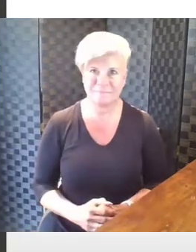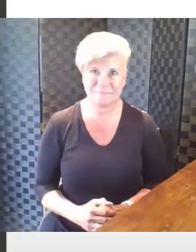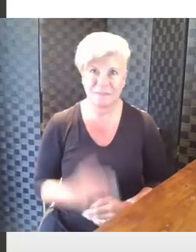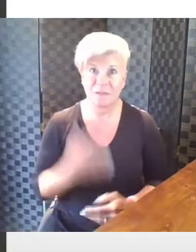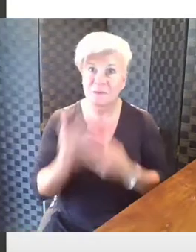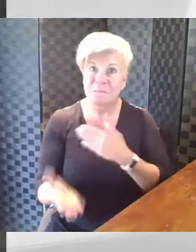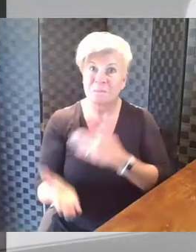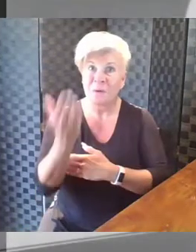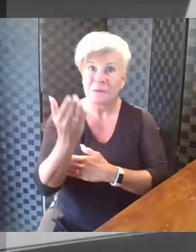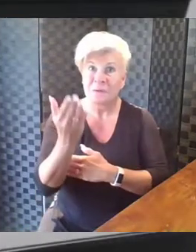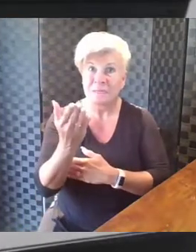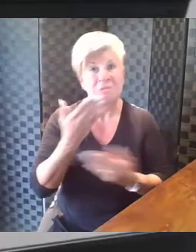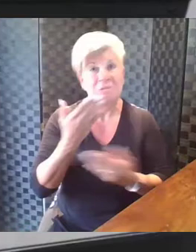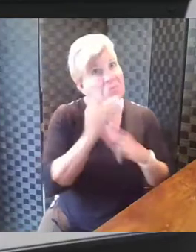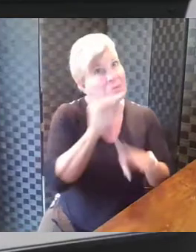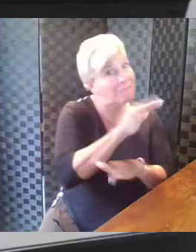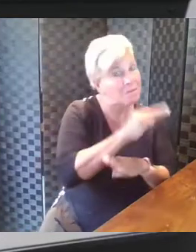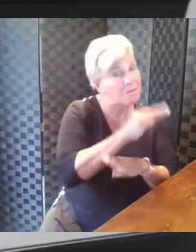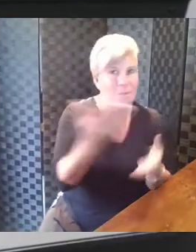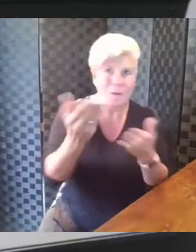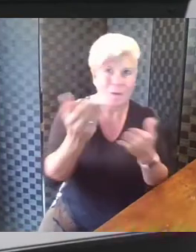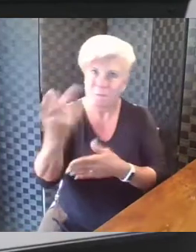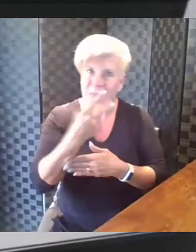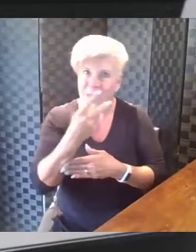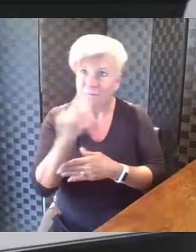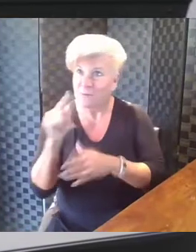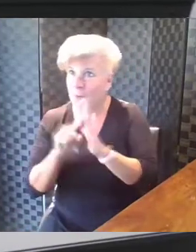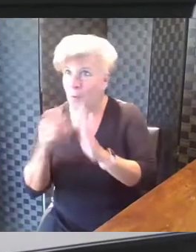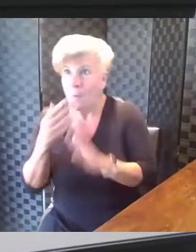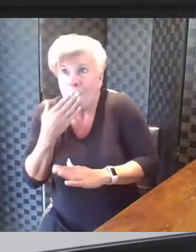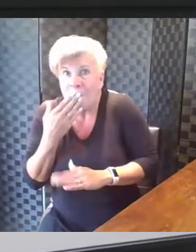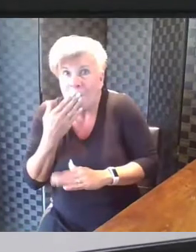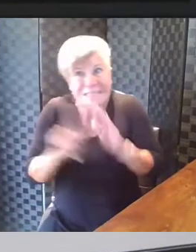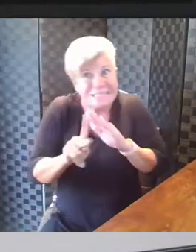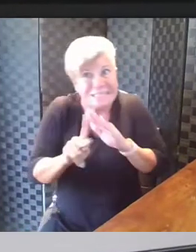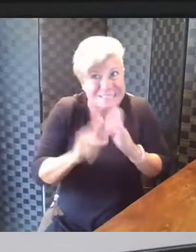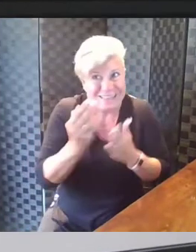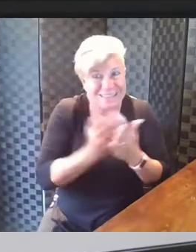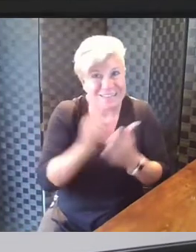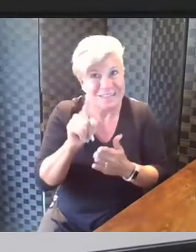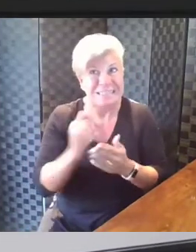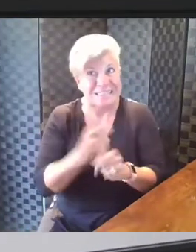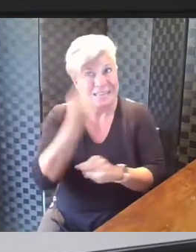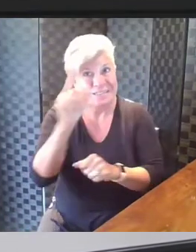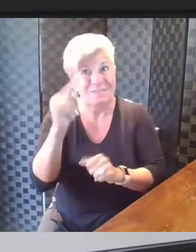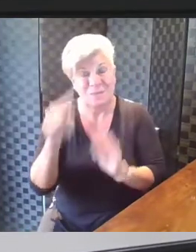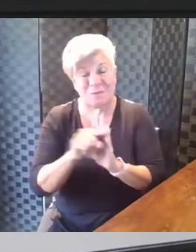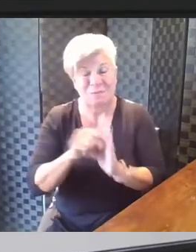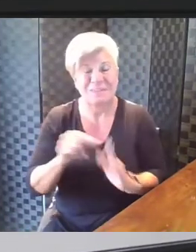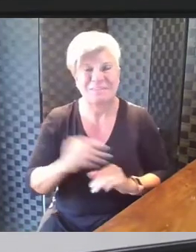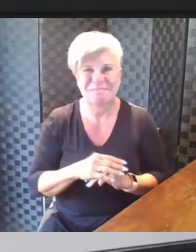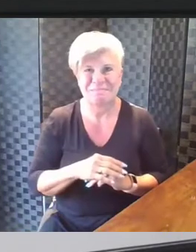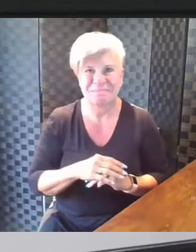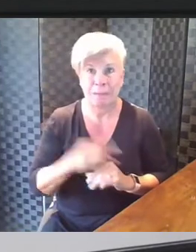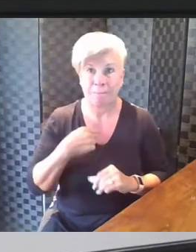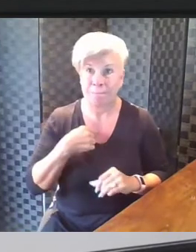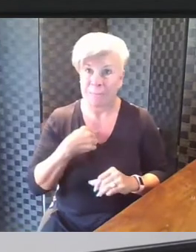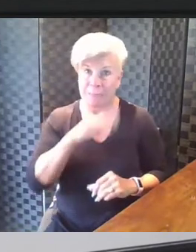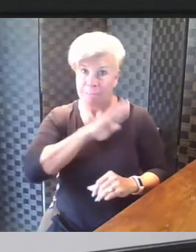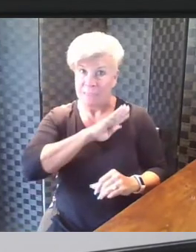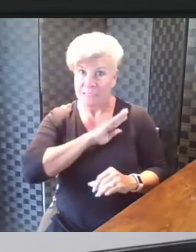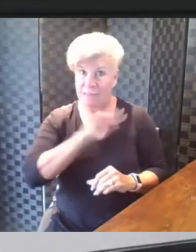Good morning or good afternoon. Welcome back to another first grade lesson. Oh, well, it's kindergarten, but you're going to be in first grade when school starts. My name is Mr. Binty, and I'm